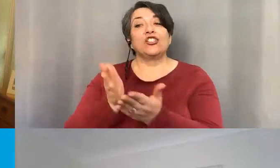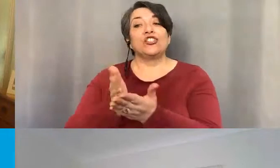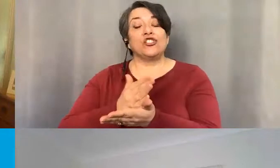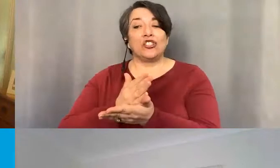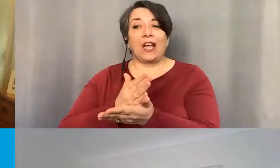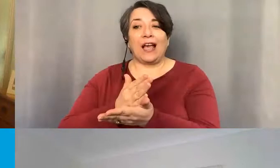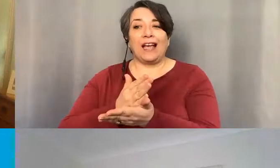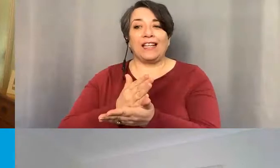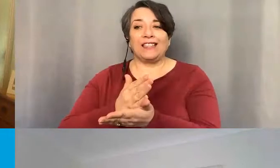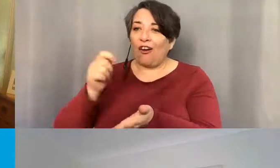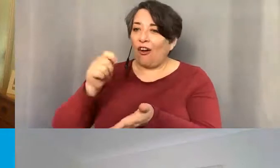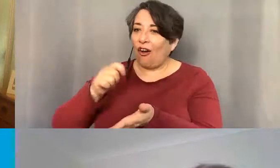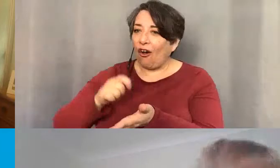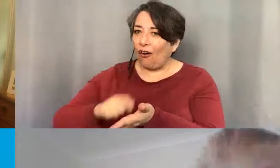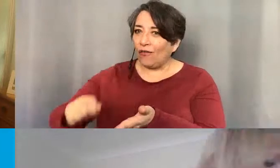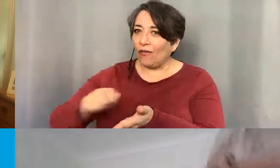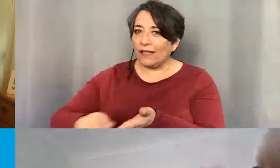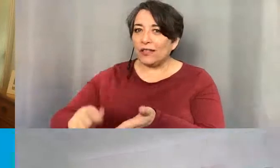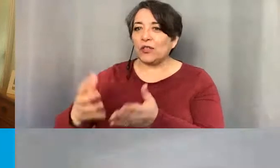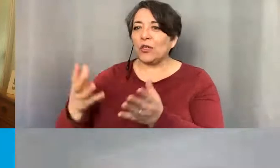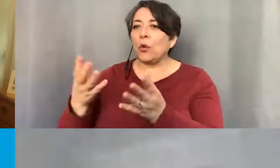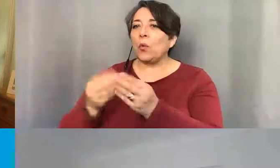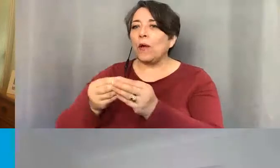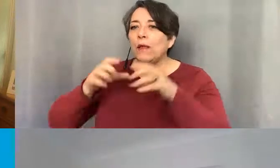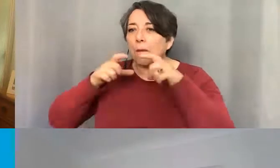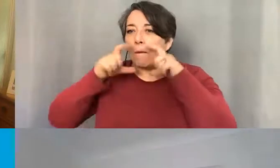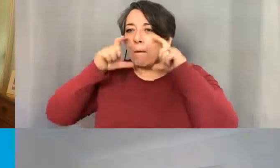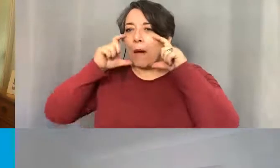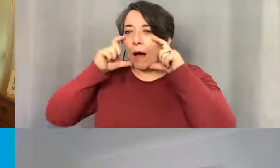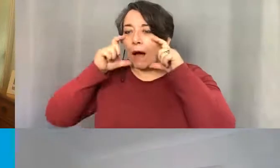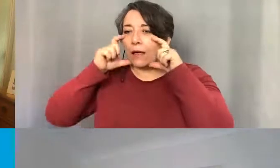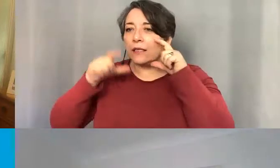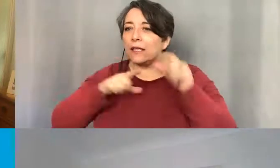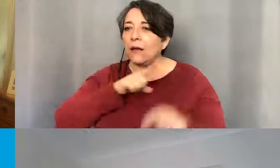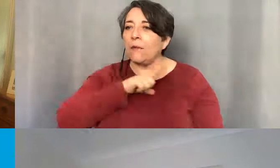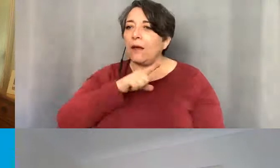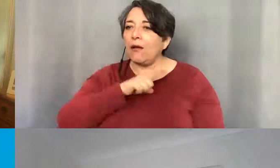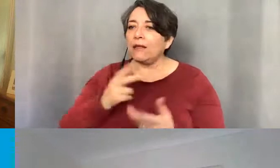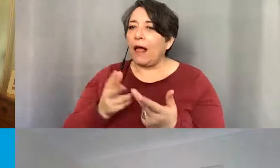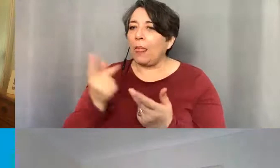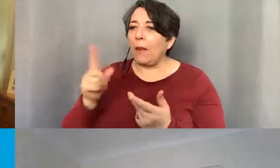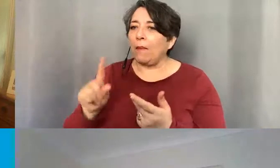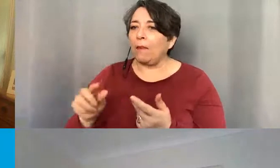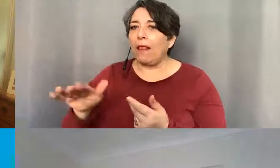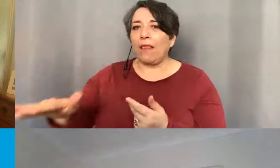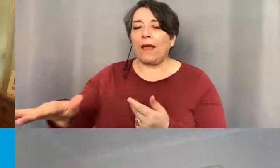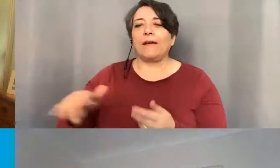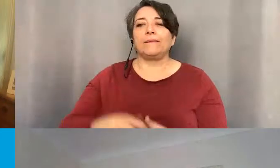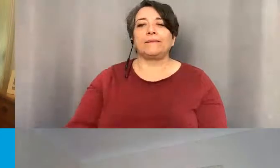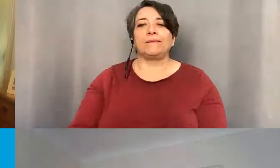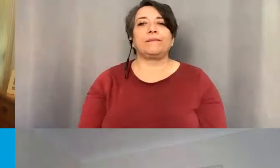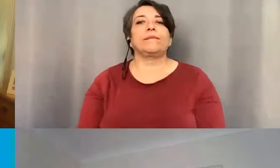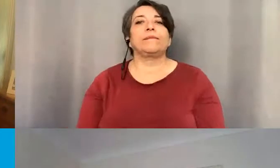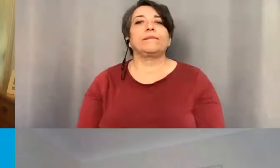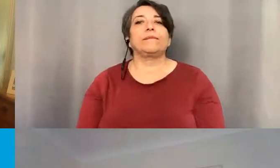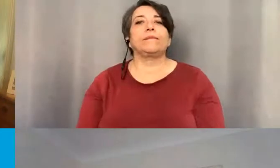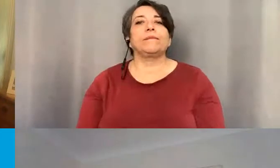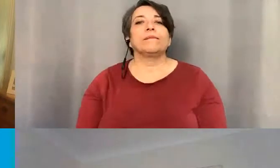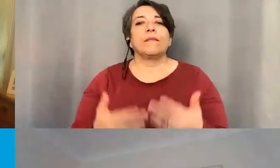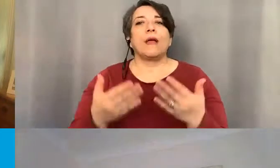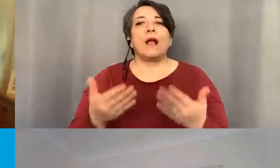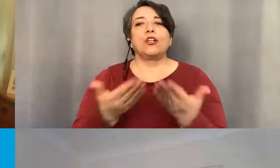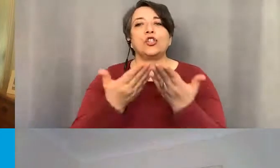at the minute, which is usual practice now within the offices in the NHS. I'm just going to share my screen then, and then we will